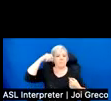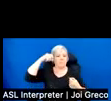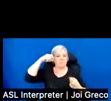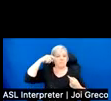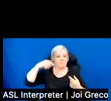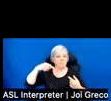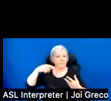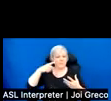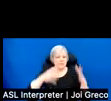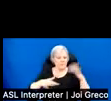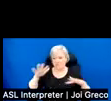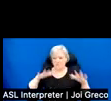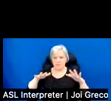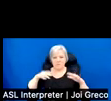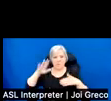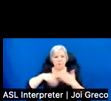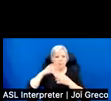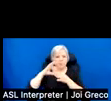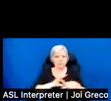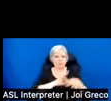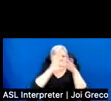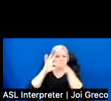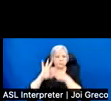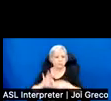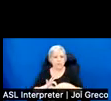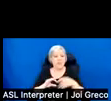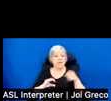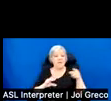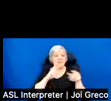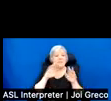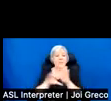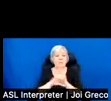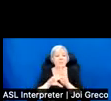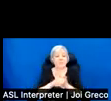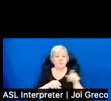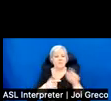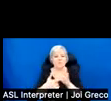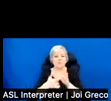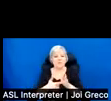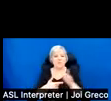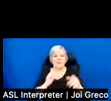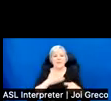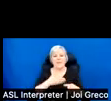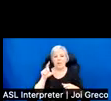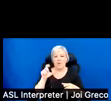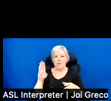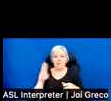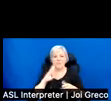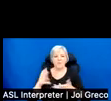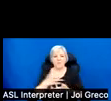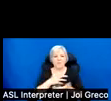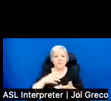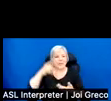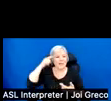reissues those commands to the rest of your body. Now, this image shows a method that's used within our laboratory to collect the brain